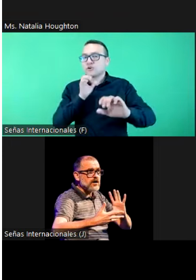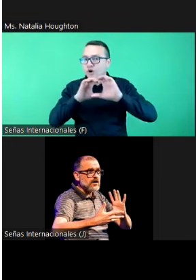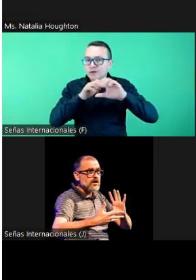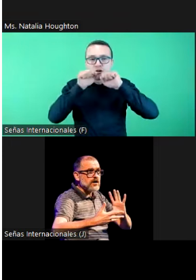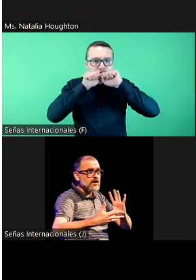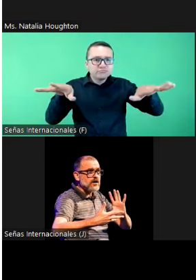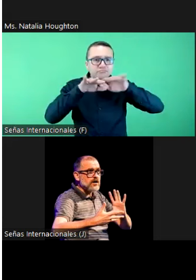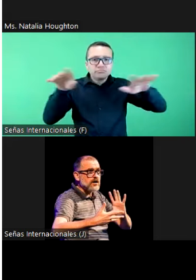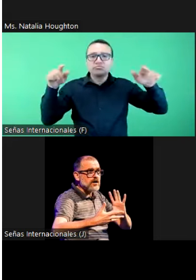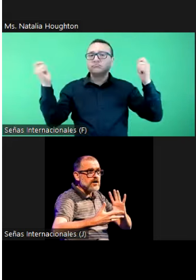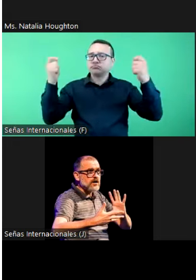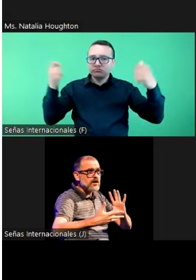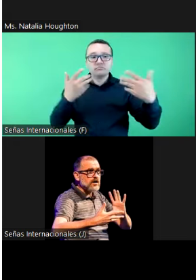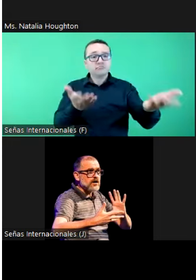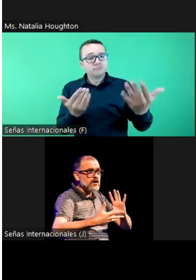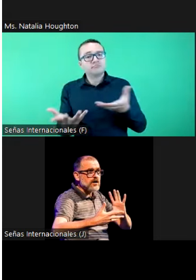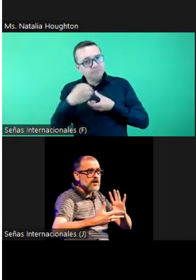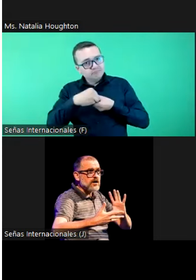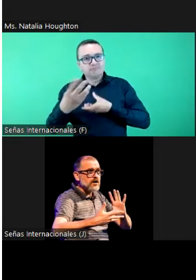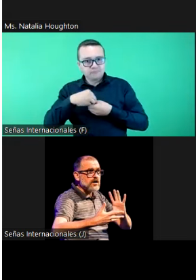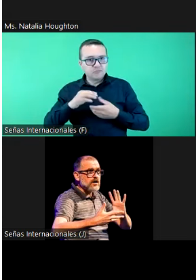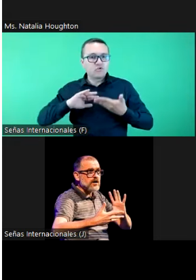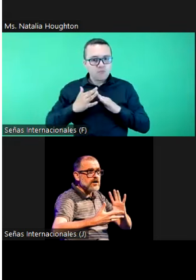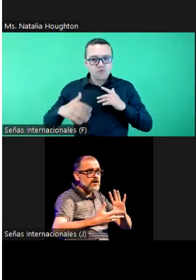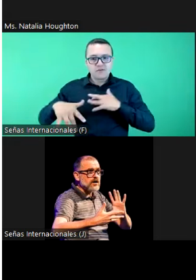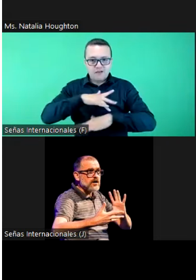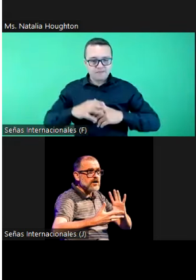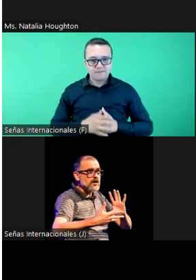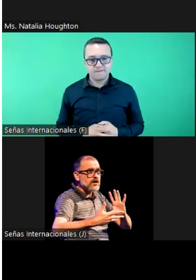risk analysis and participation of communities.